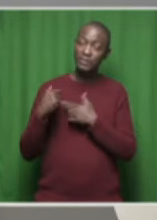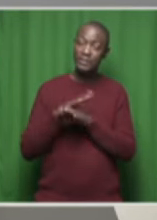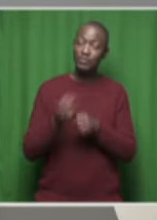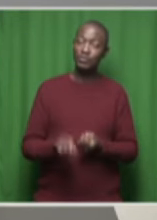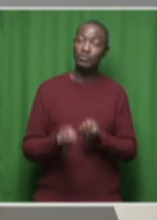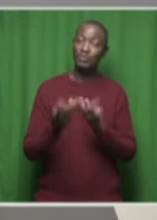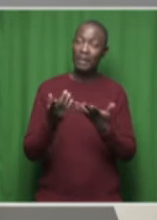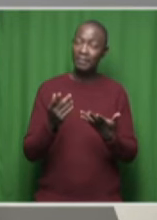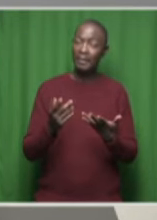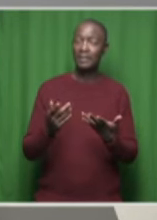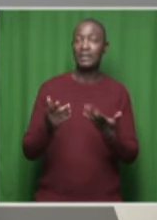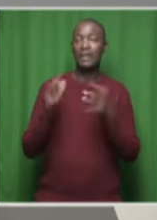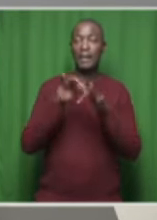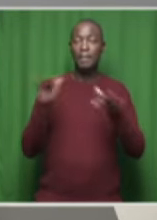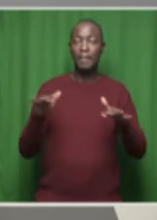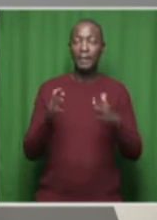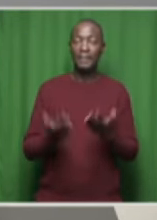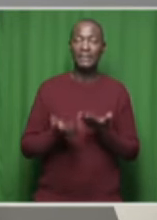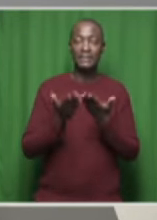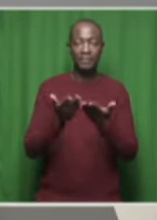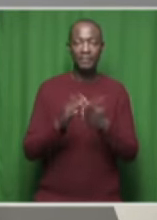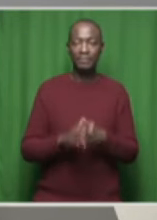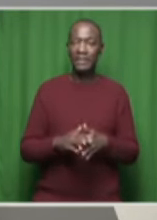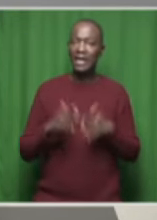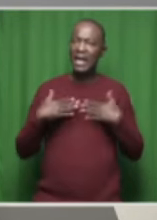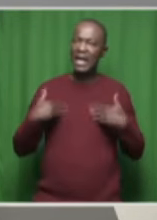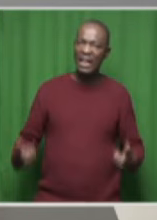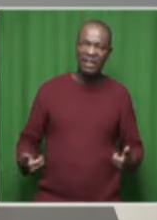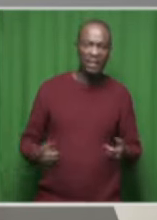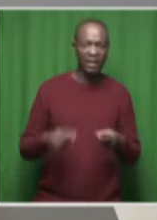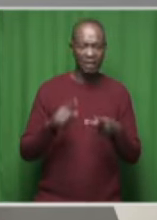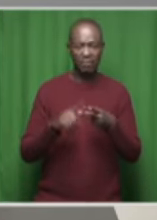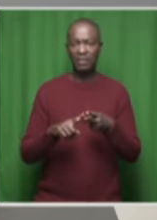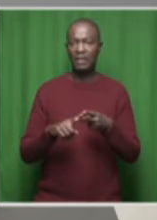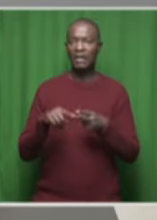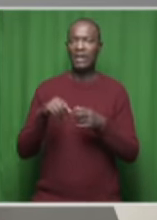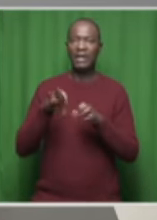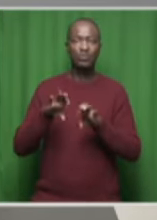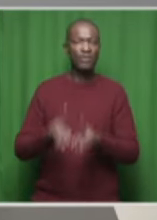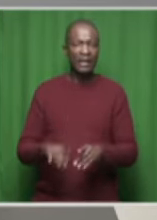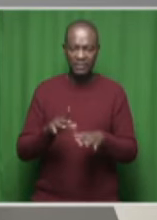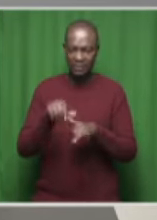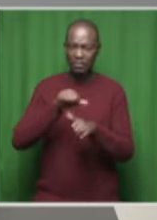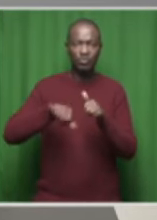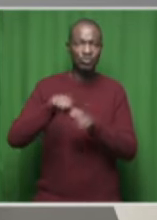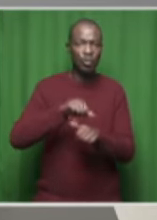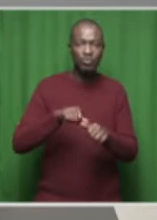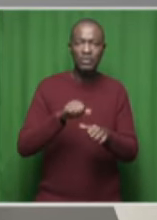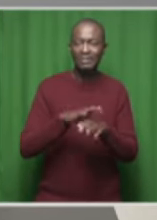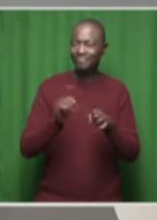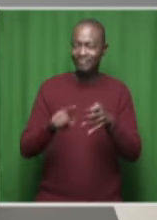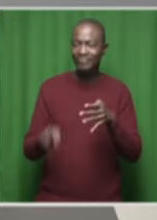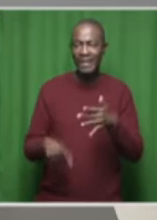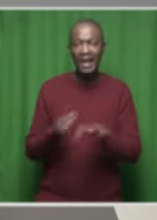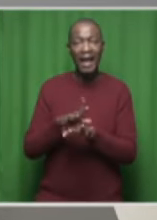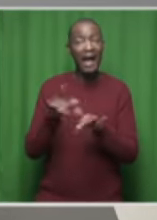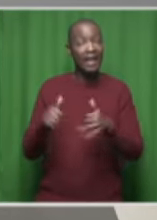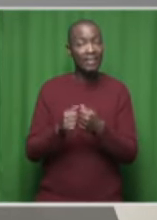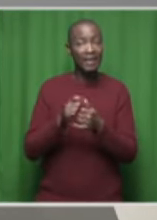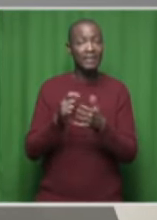public services, mm-hmm. healthcare, education, social welfare, all of those kinds of